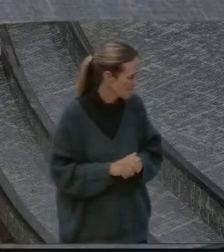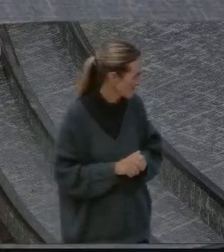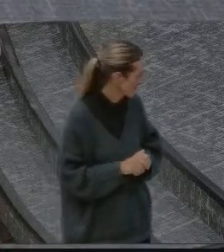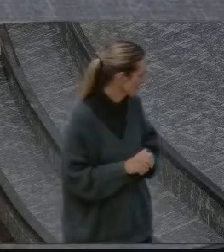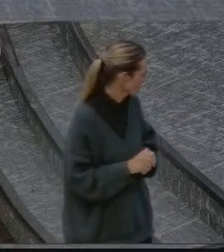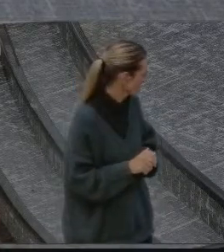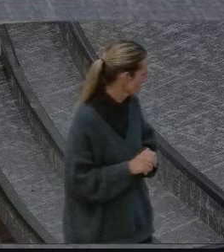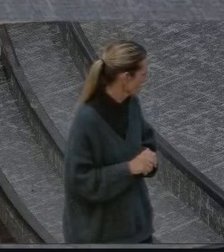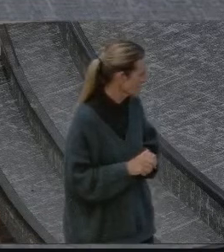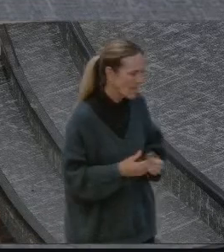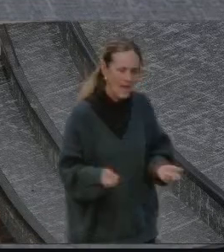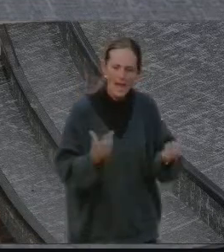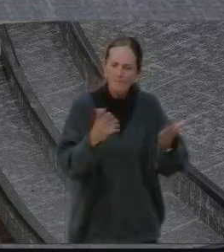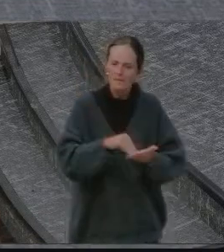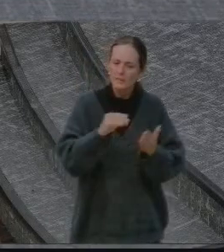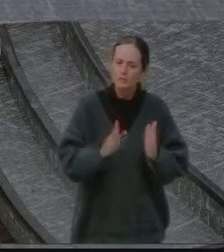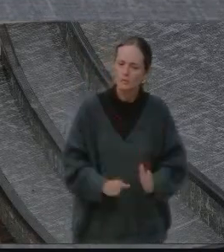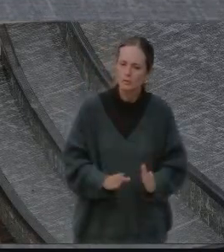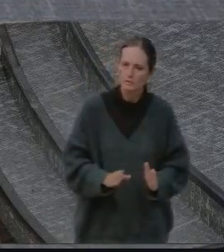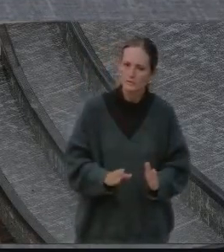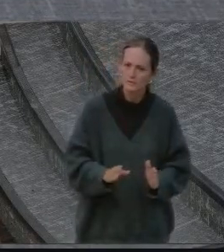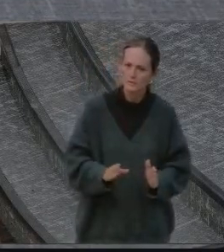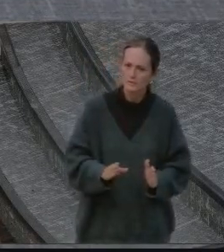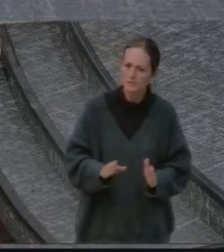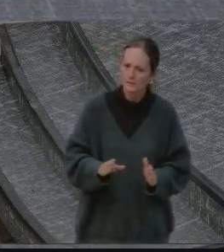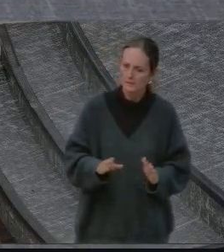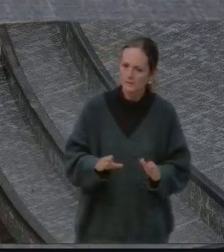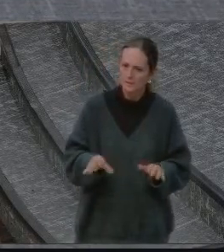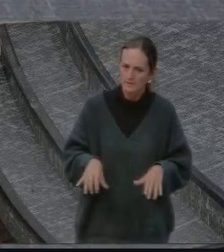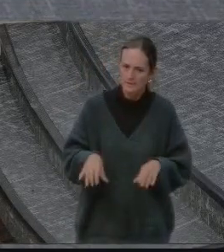these virtual classrooms, teachers?